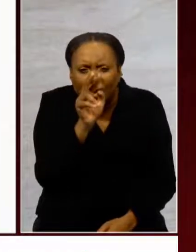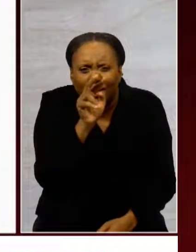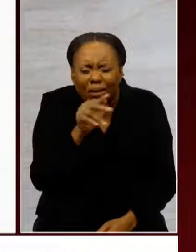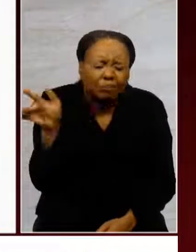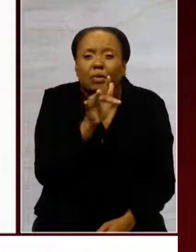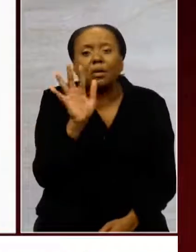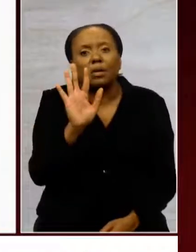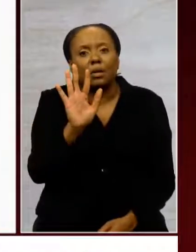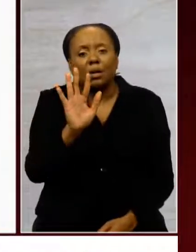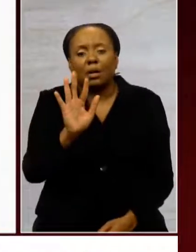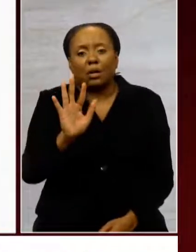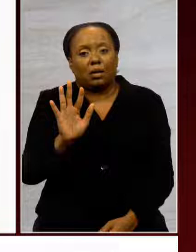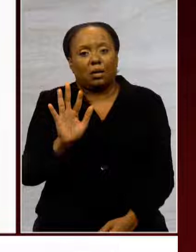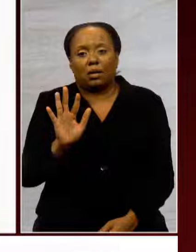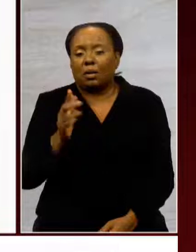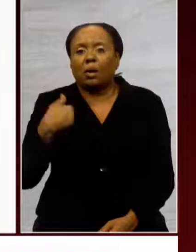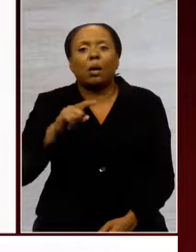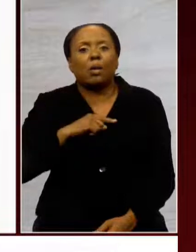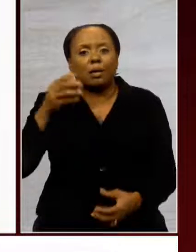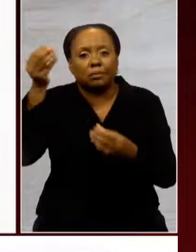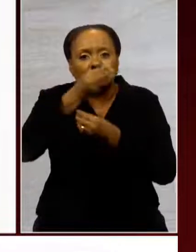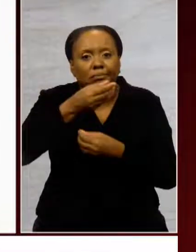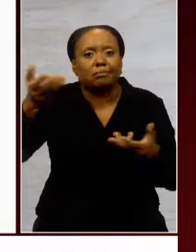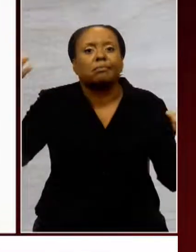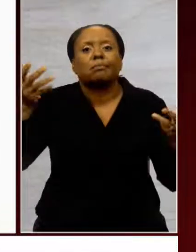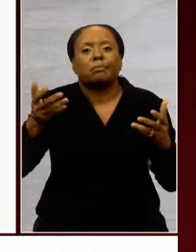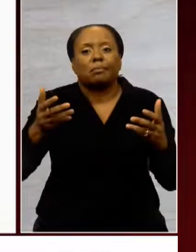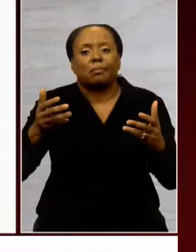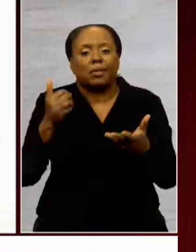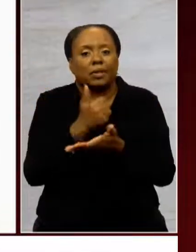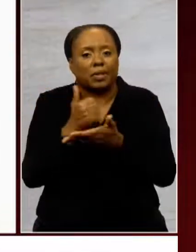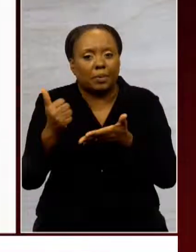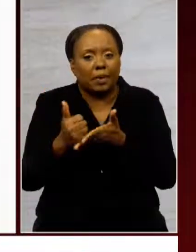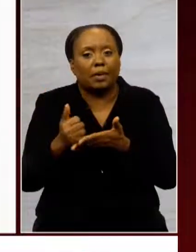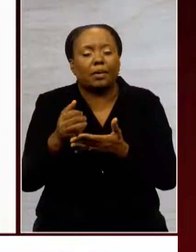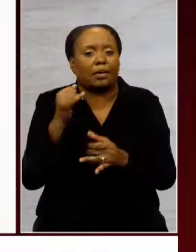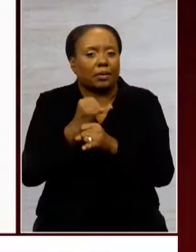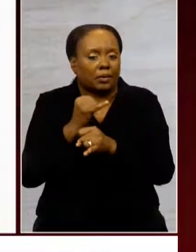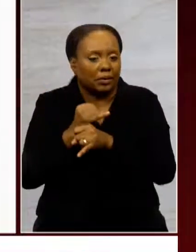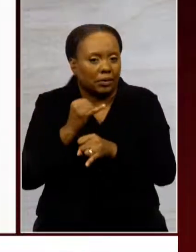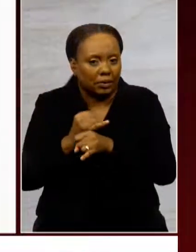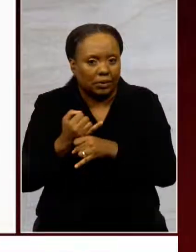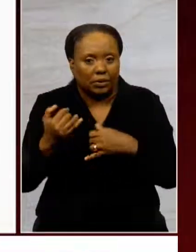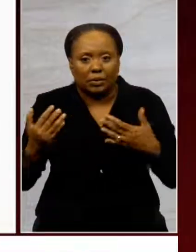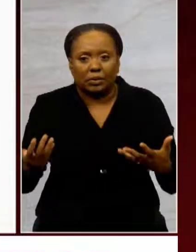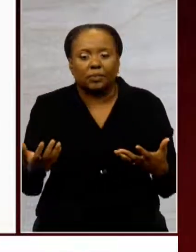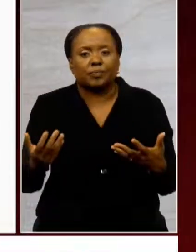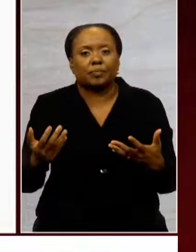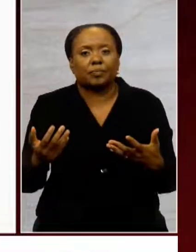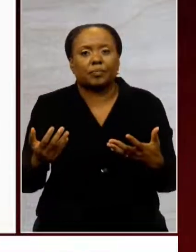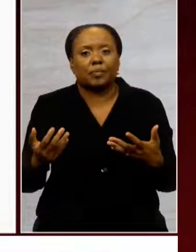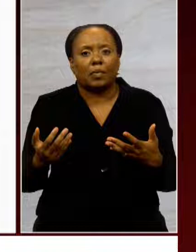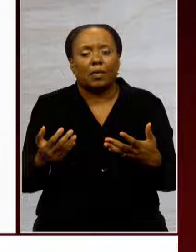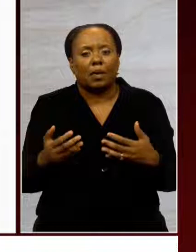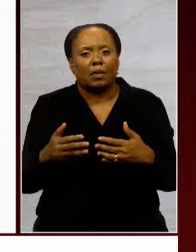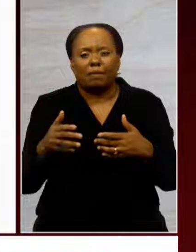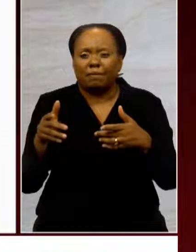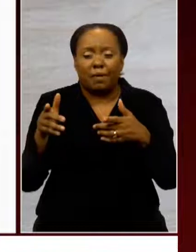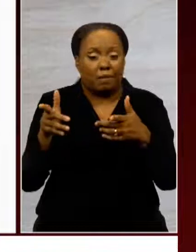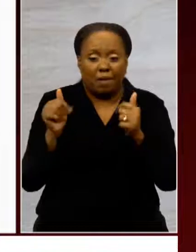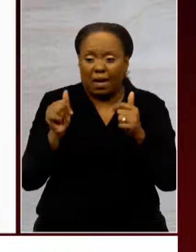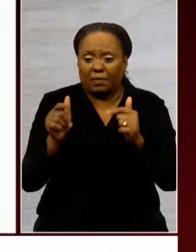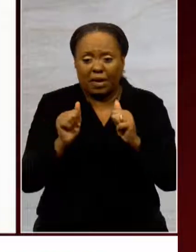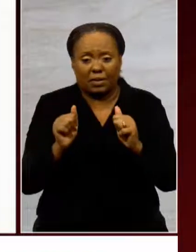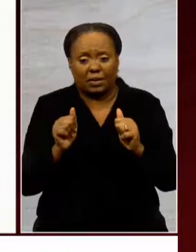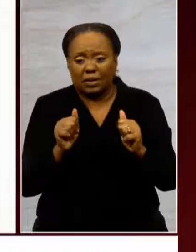and have highlighted all of those things to the relevant institutions and are no doubt tackling them